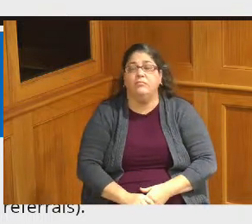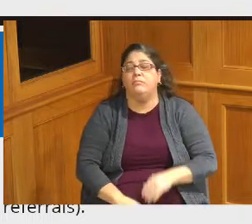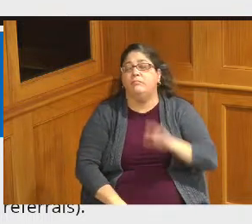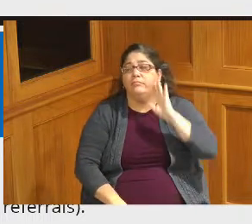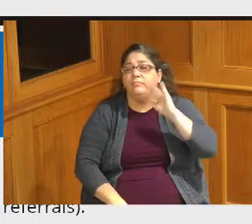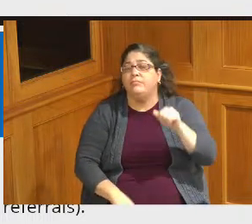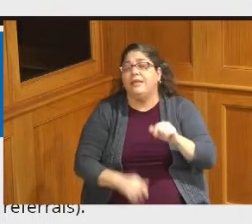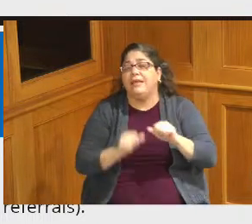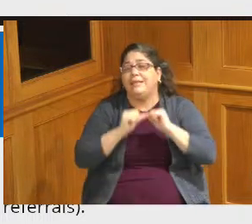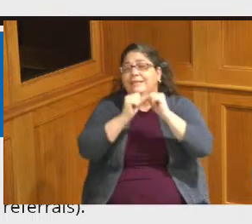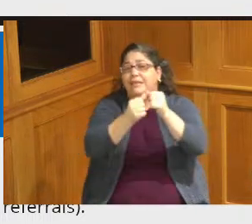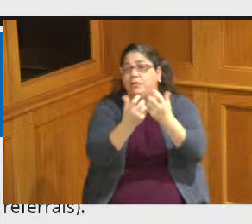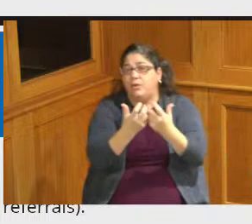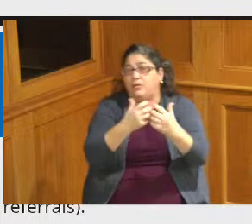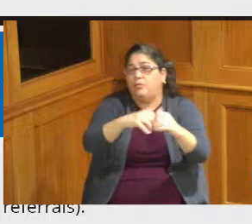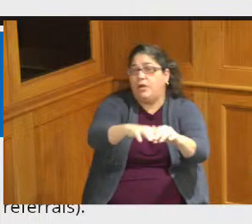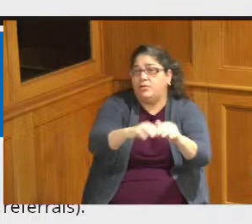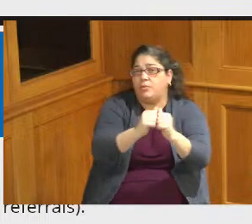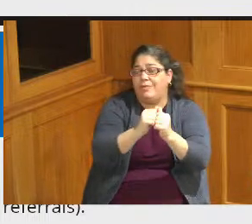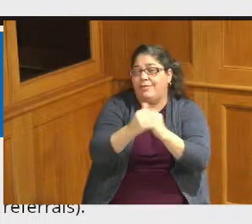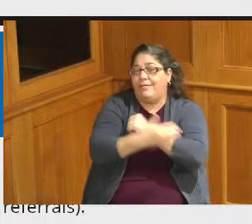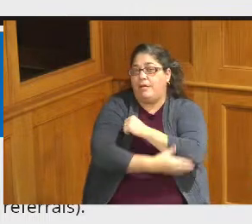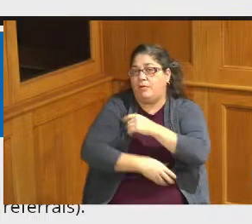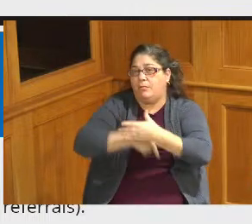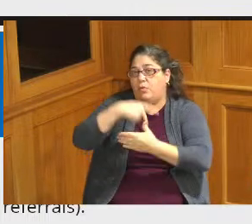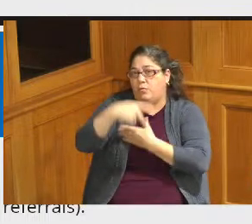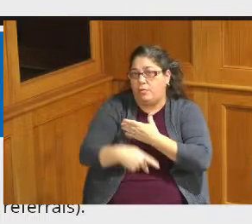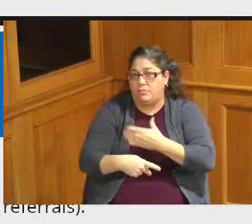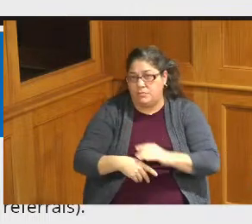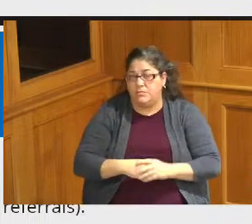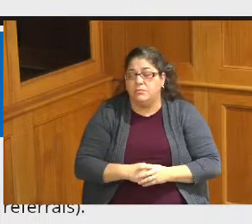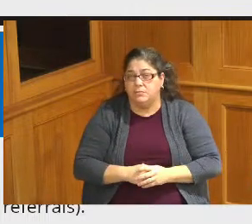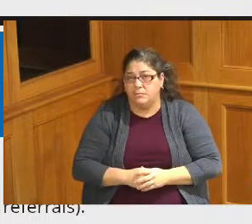Continued integration into county programs,